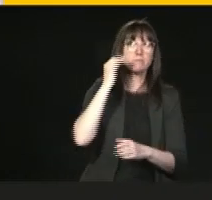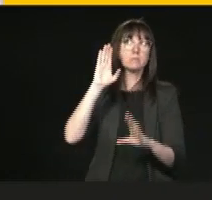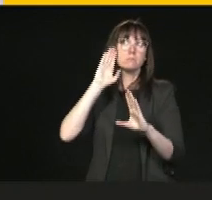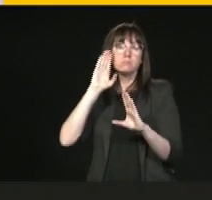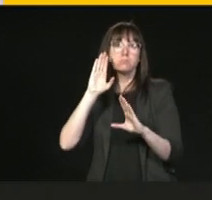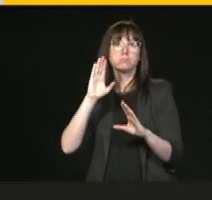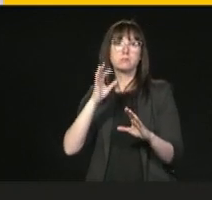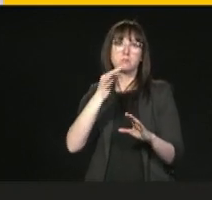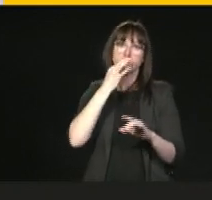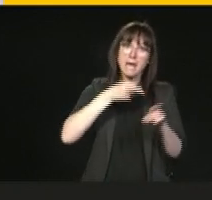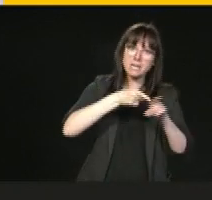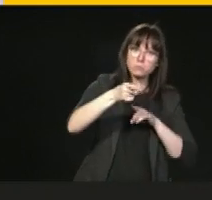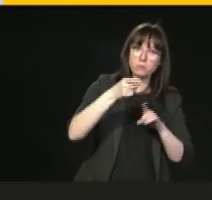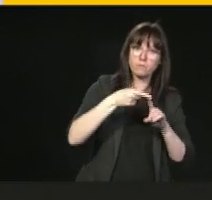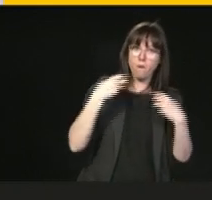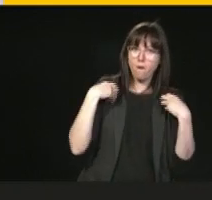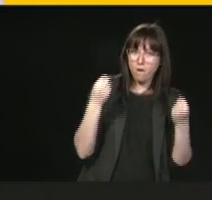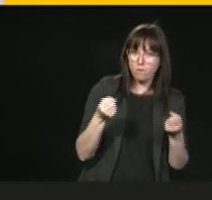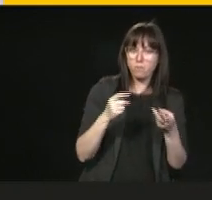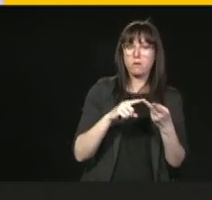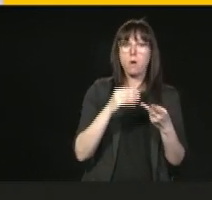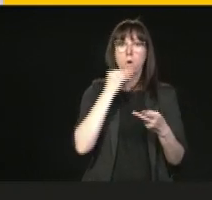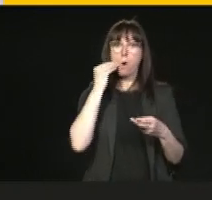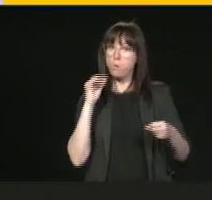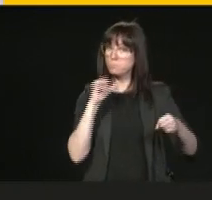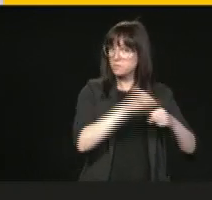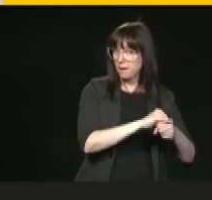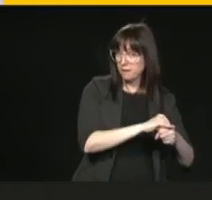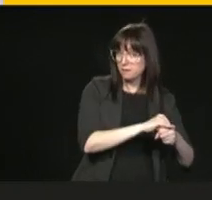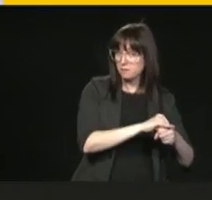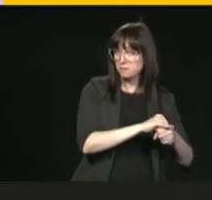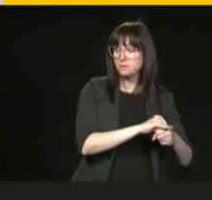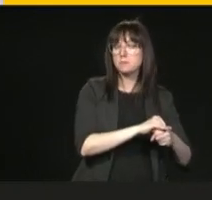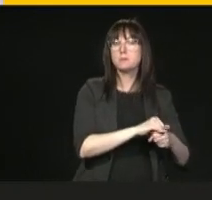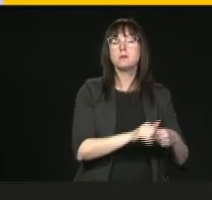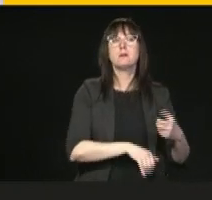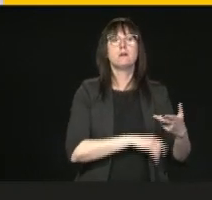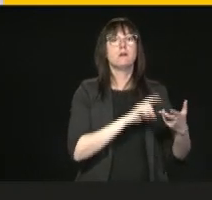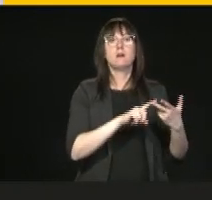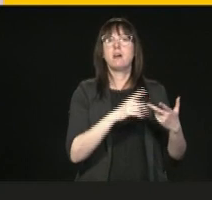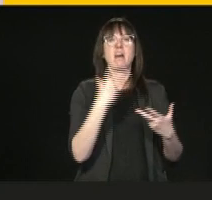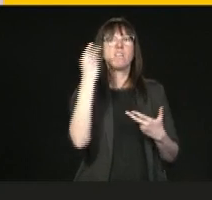advice of experts, if we continue to stay home, to limit our travel,